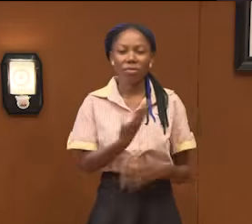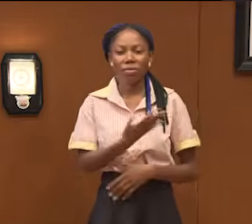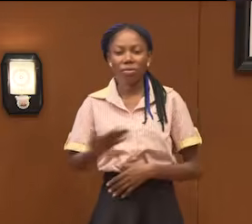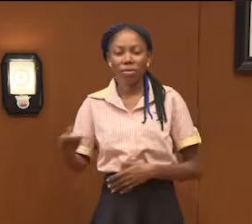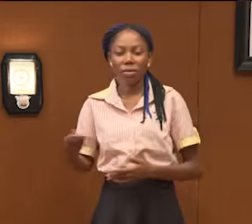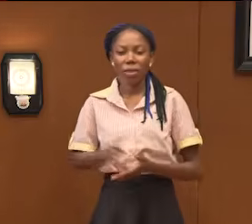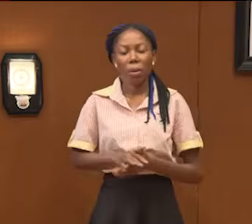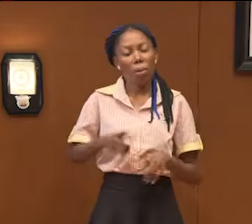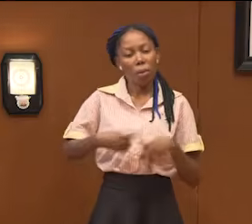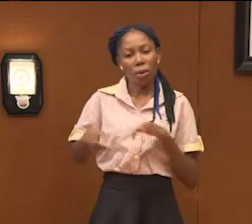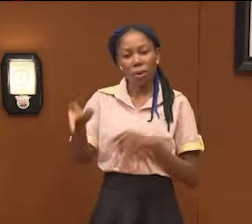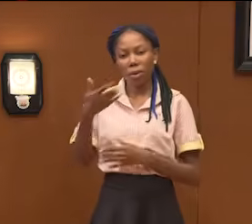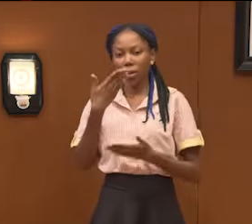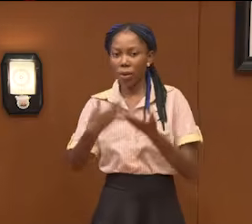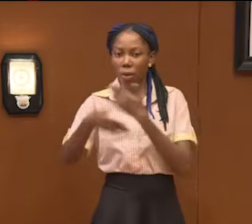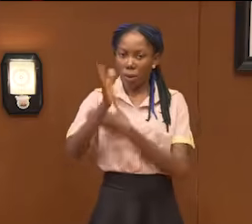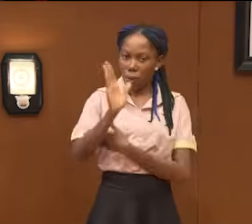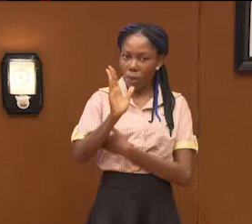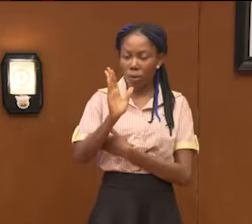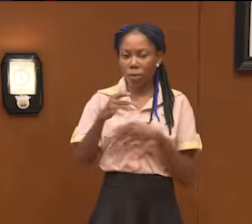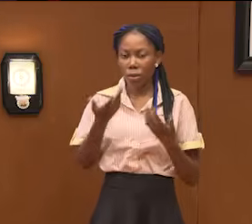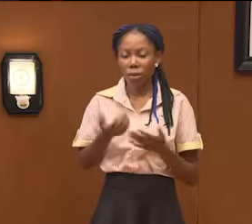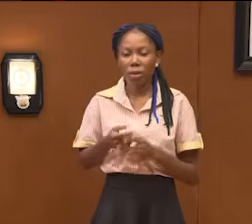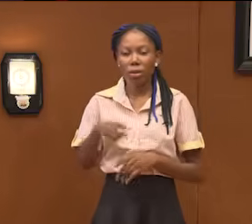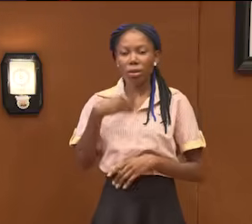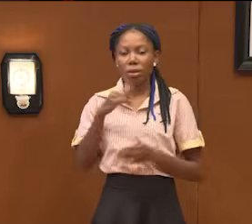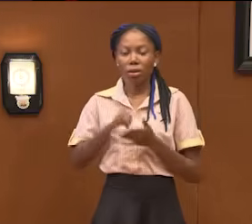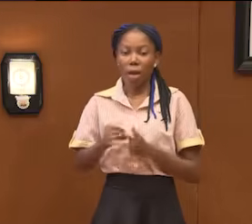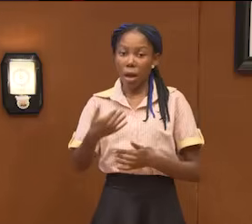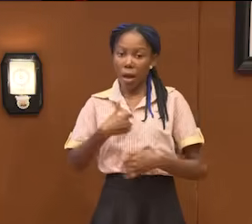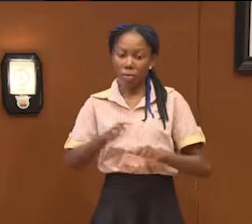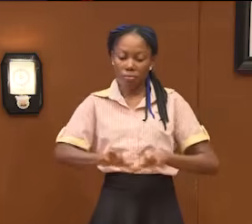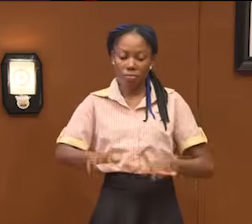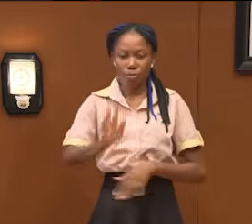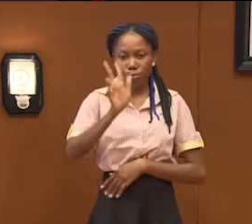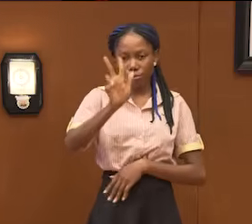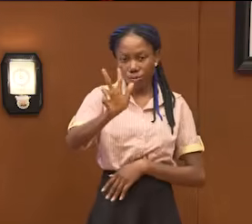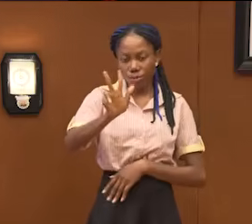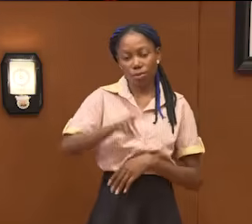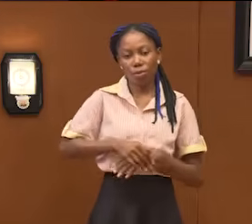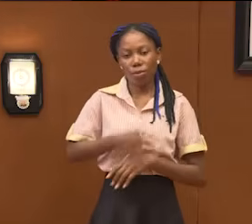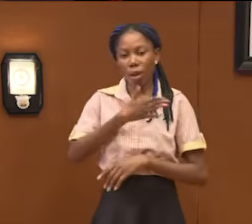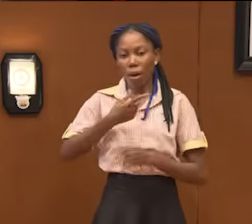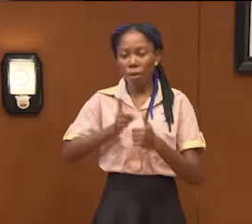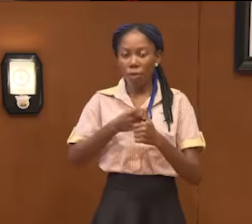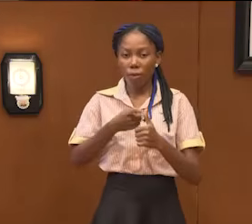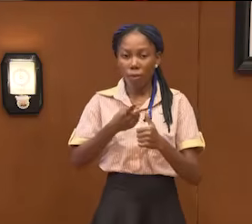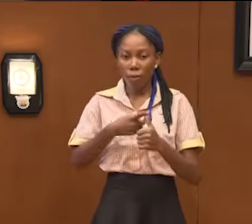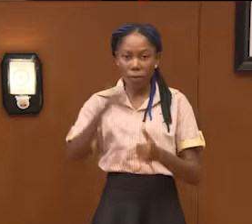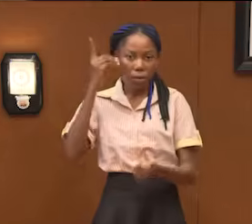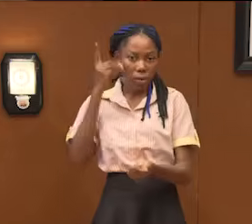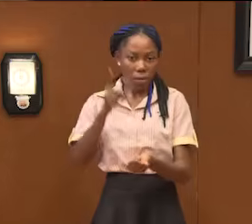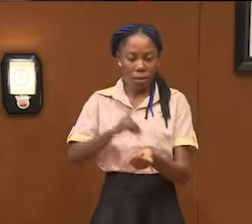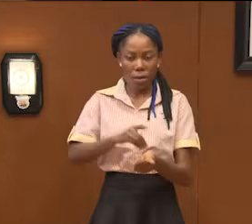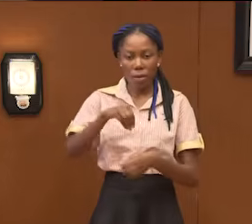thank God for today. I'm here. So we have 3 children. So my first daughter is in Kwara Poly